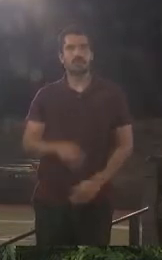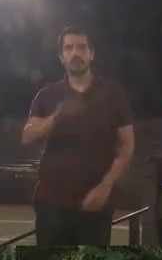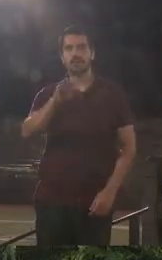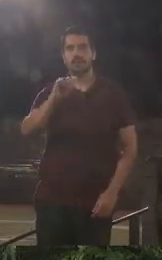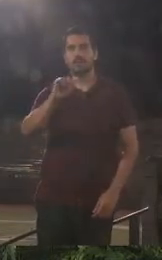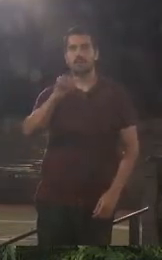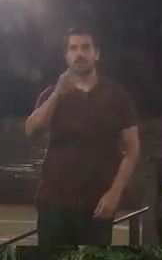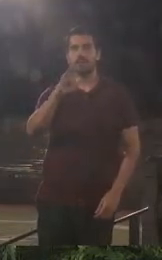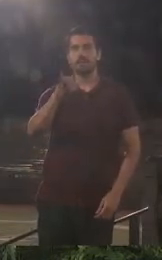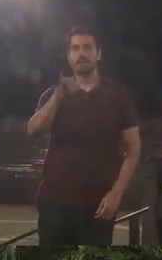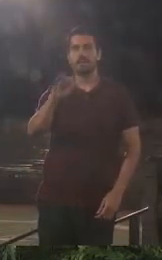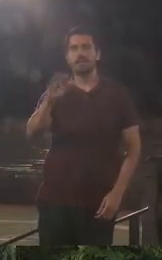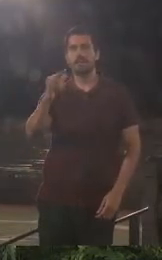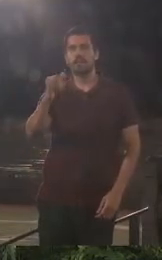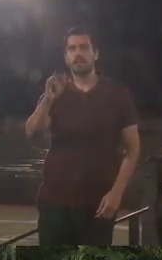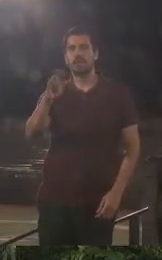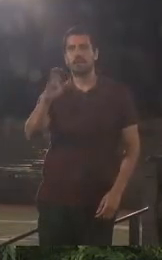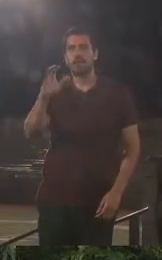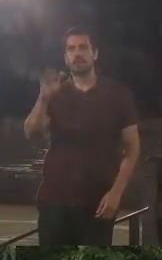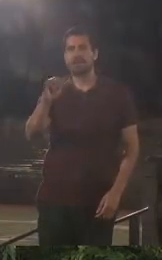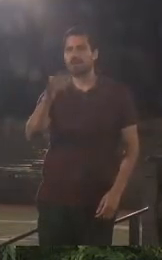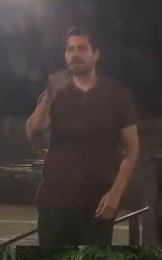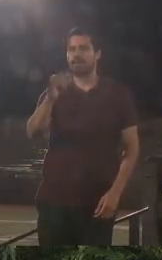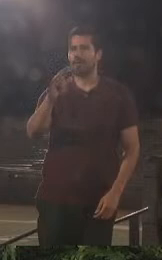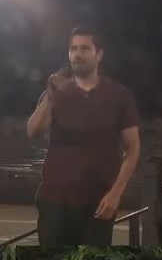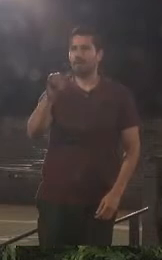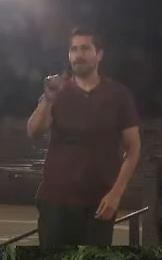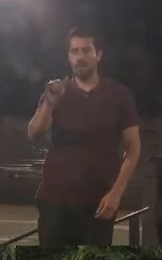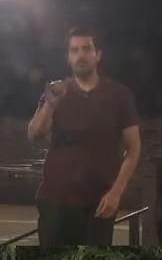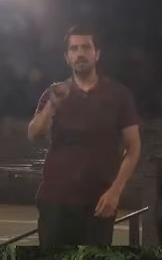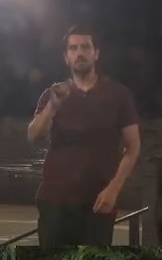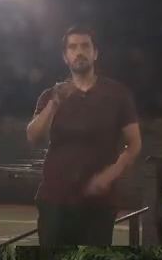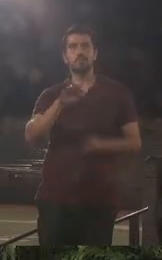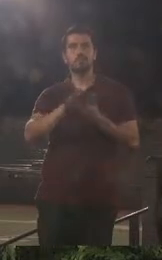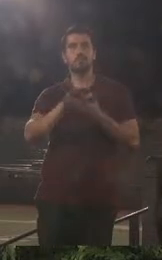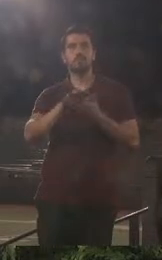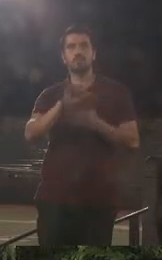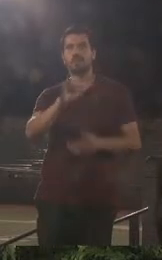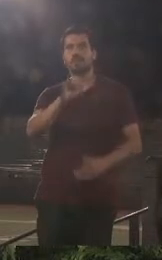Ashley Adamari Garza will be attending St. Philip's College.